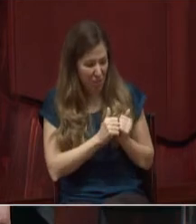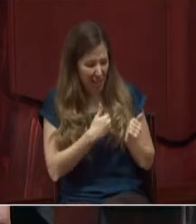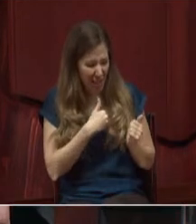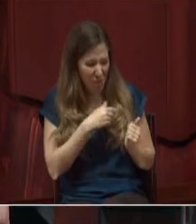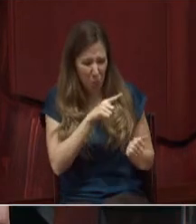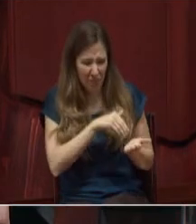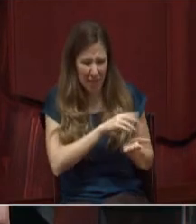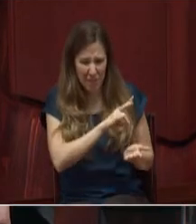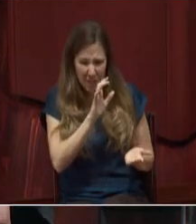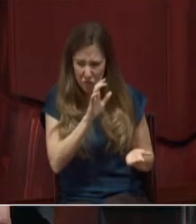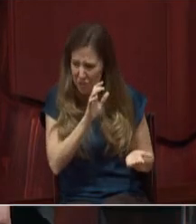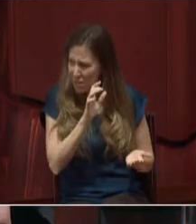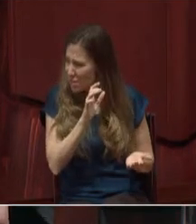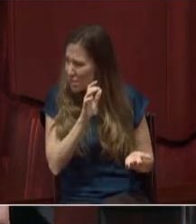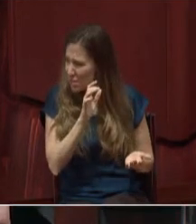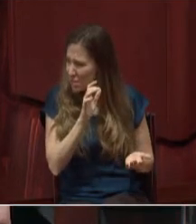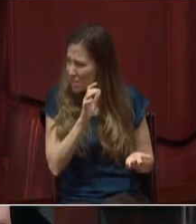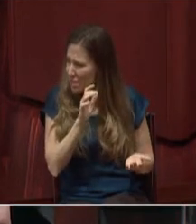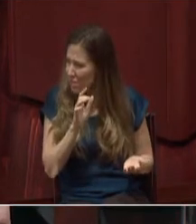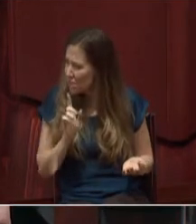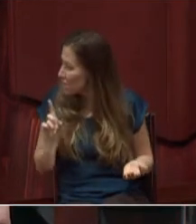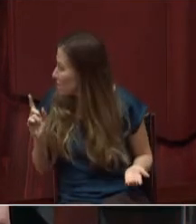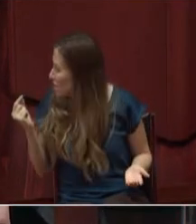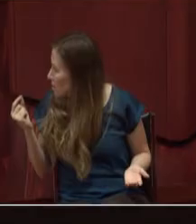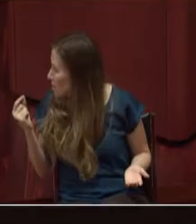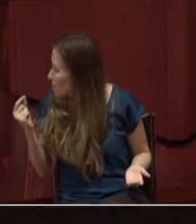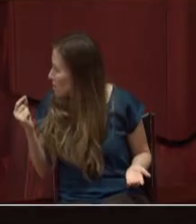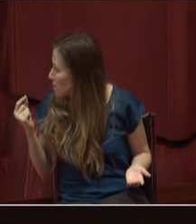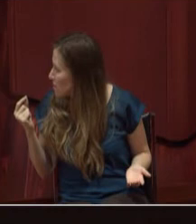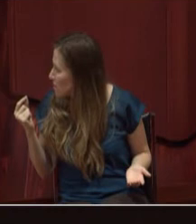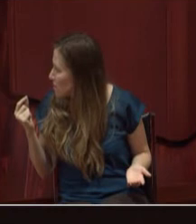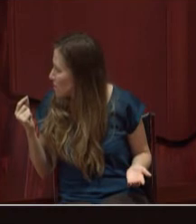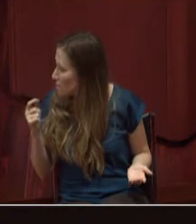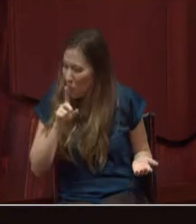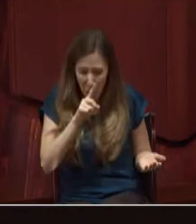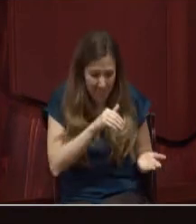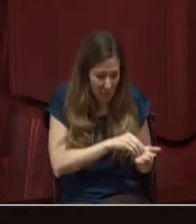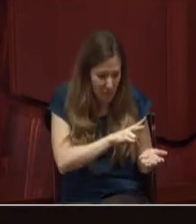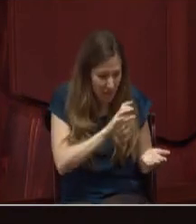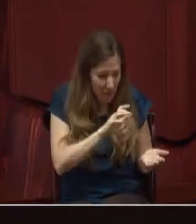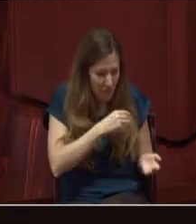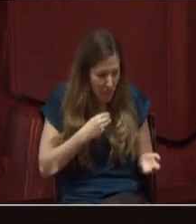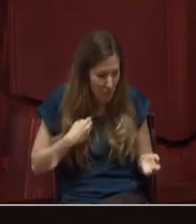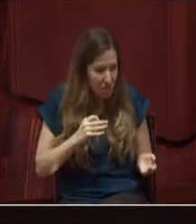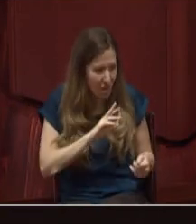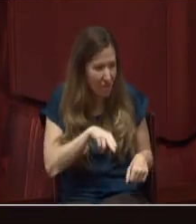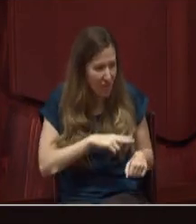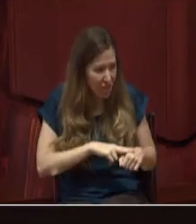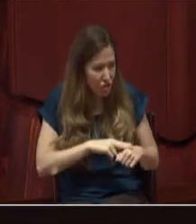1,700. Is it really? We had one. Wait a minute. I just want to repeat that. 1,700 members of the National Security It's just